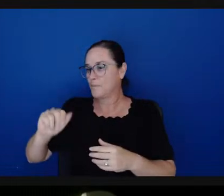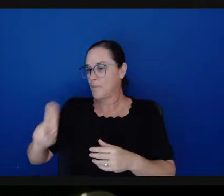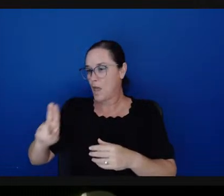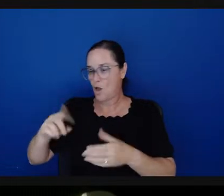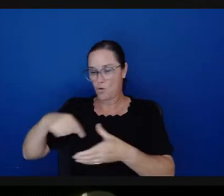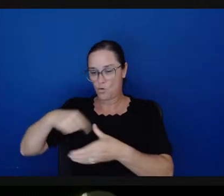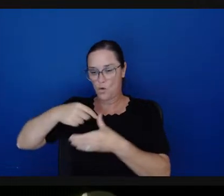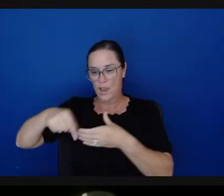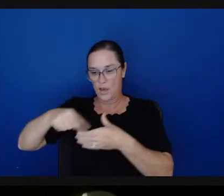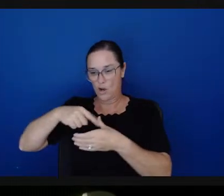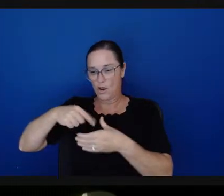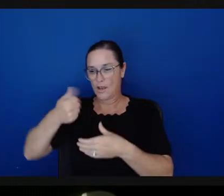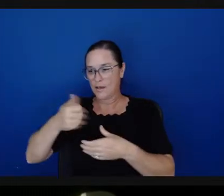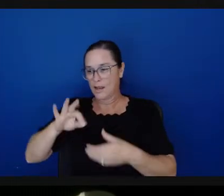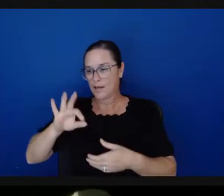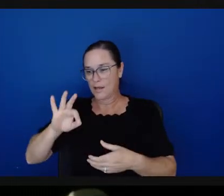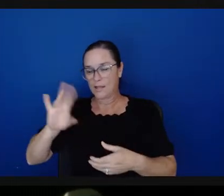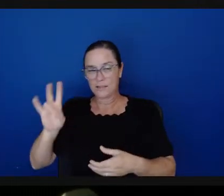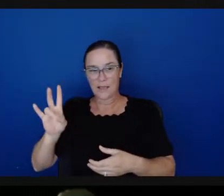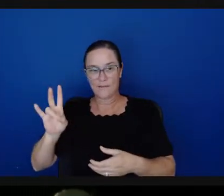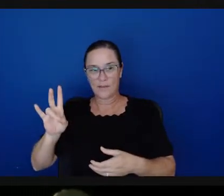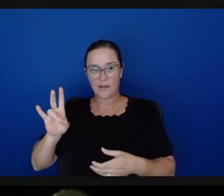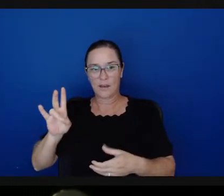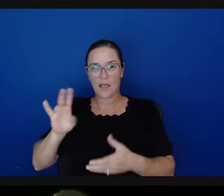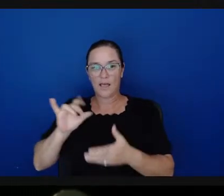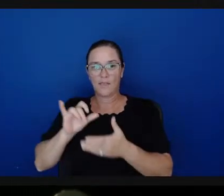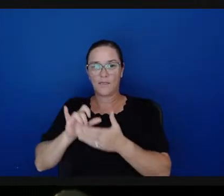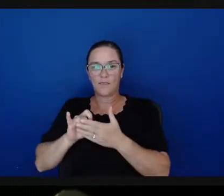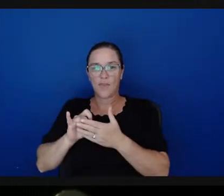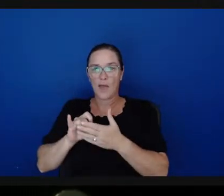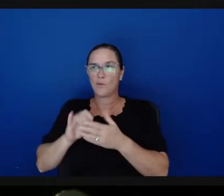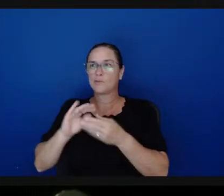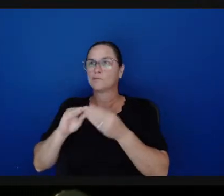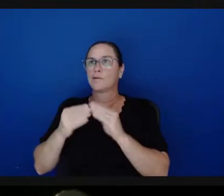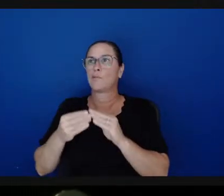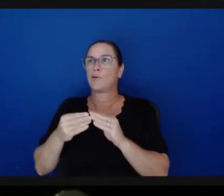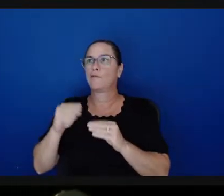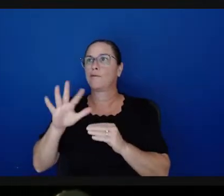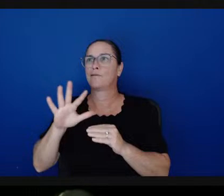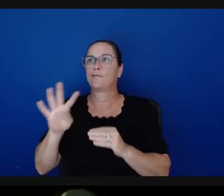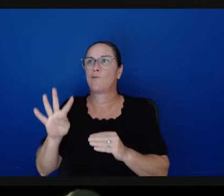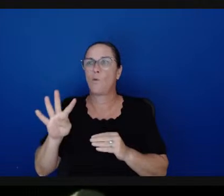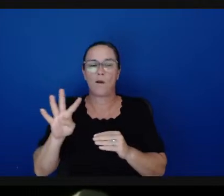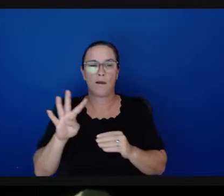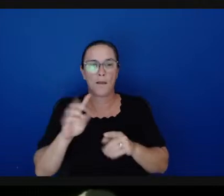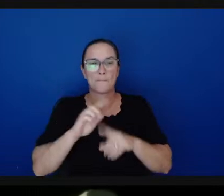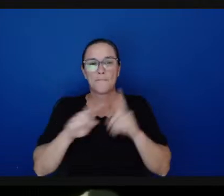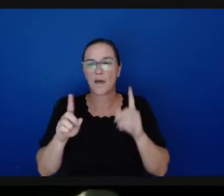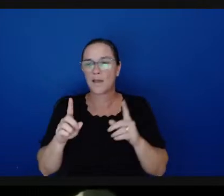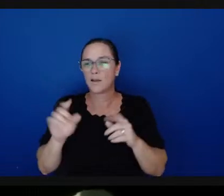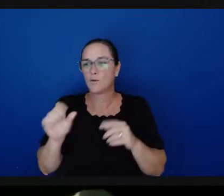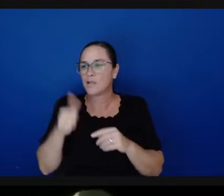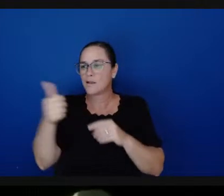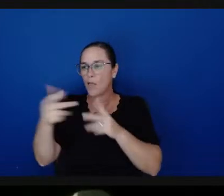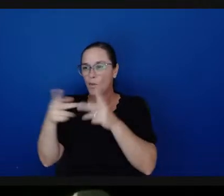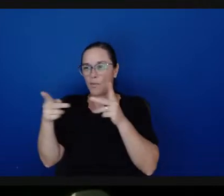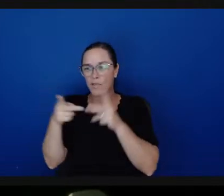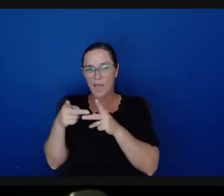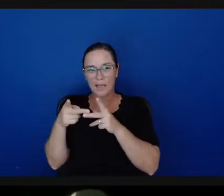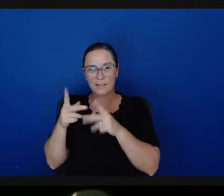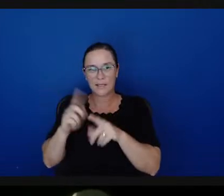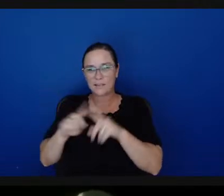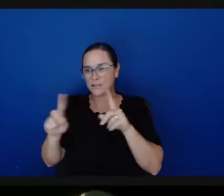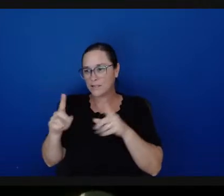in 1997 was episode 54. Even though it was in a different place, a different